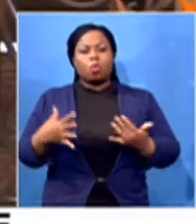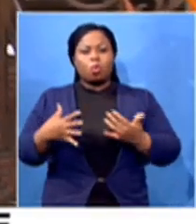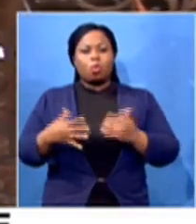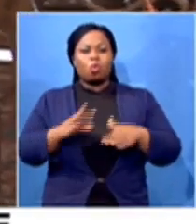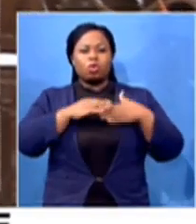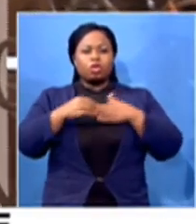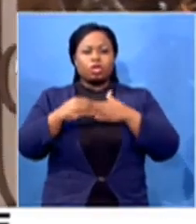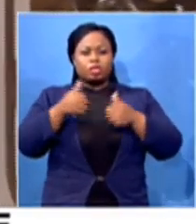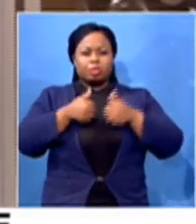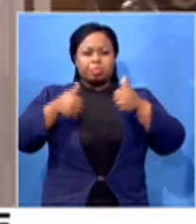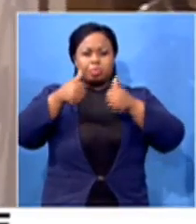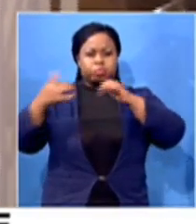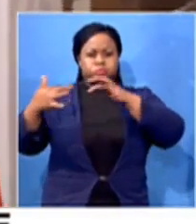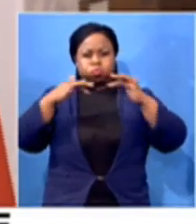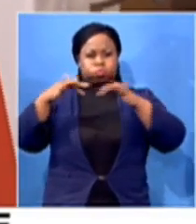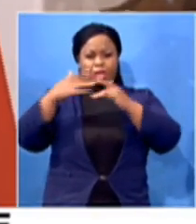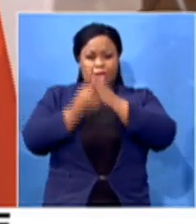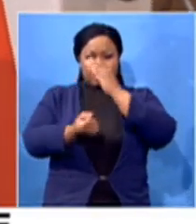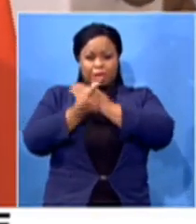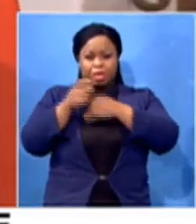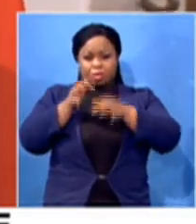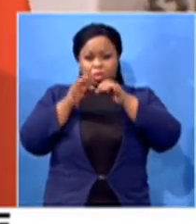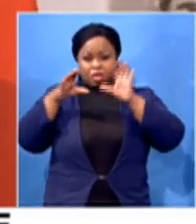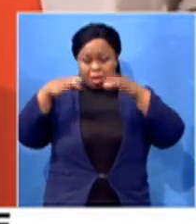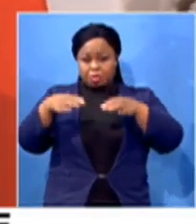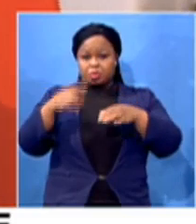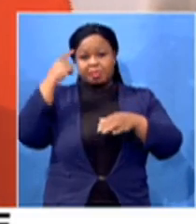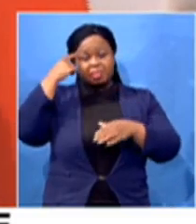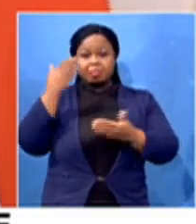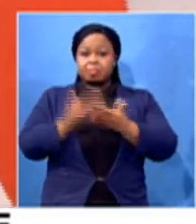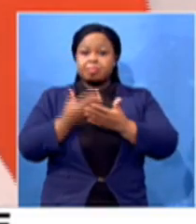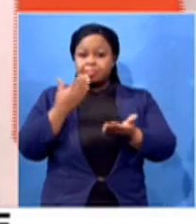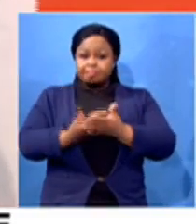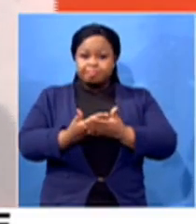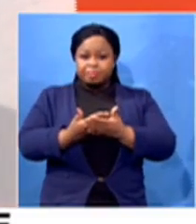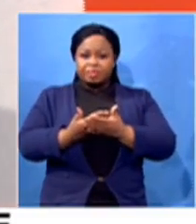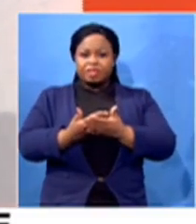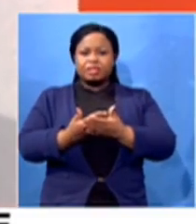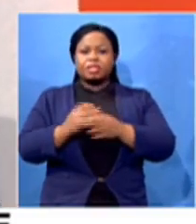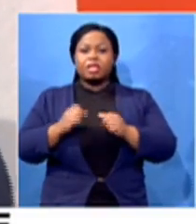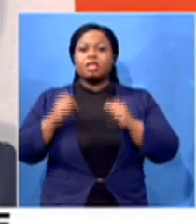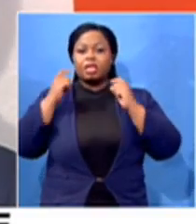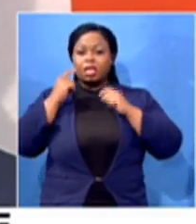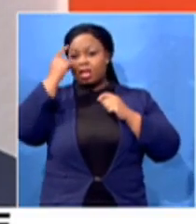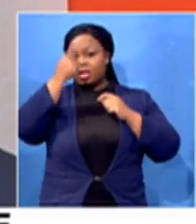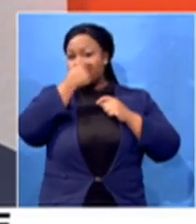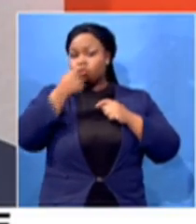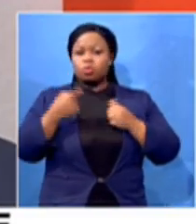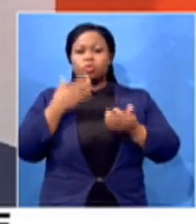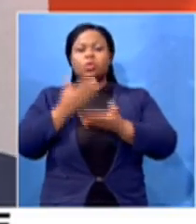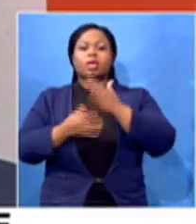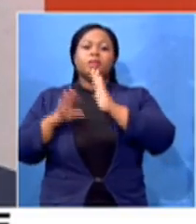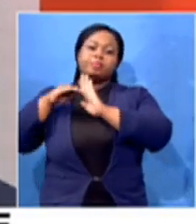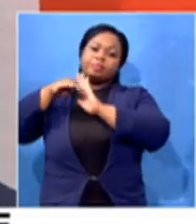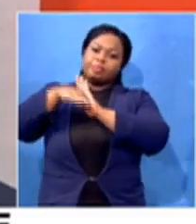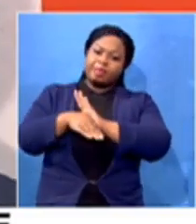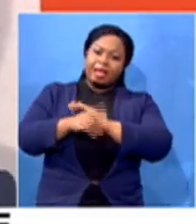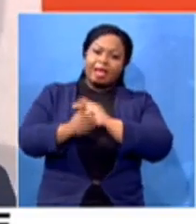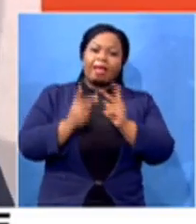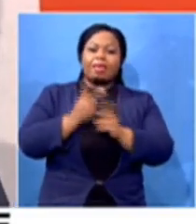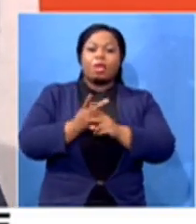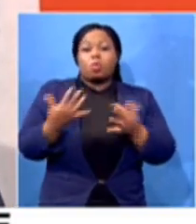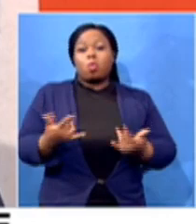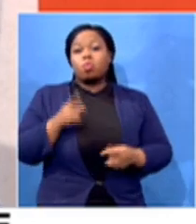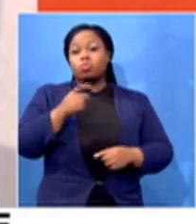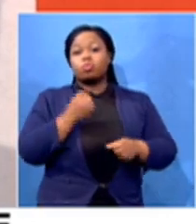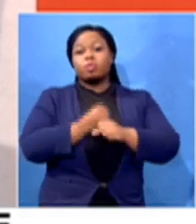is looming inside the party. Is that a likelihood that will throw Lesotho into a tailspin again, or are you ensuring that